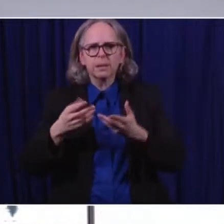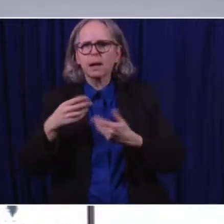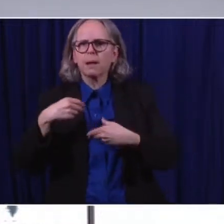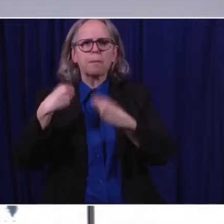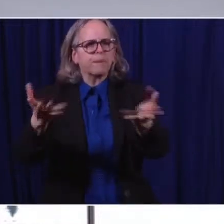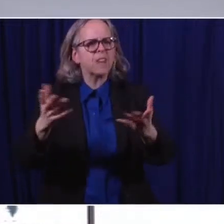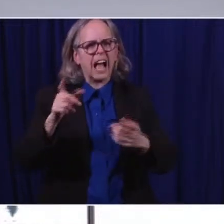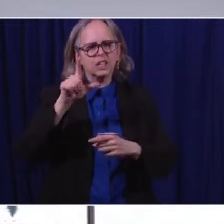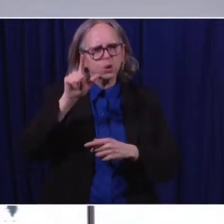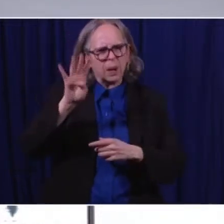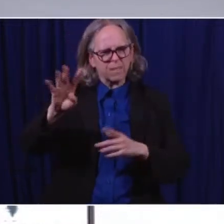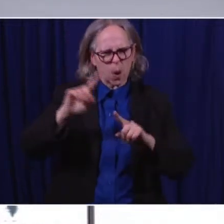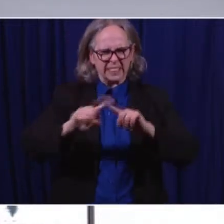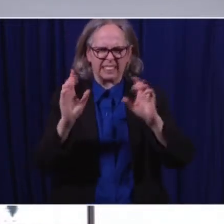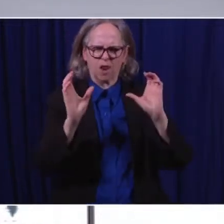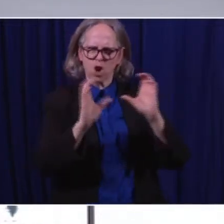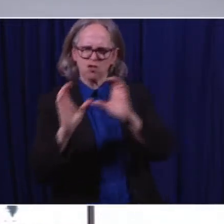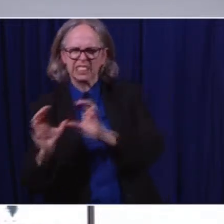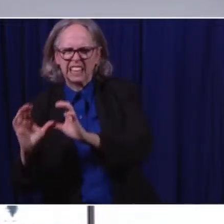ends